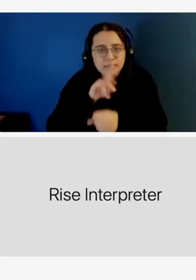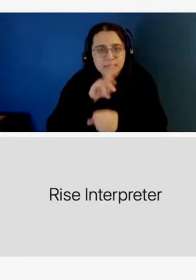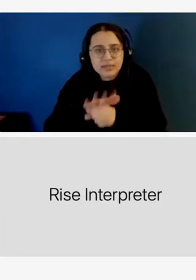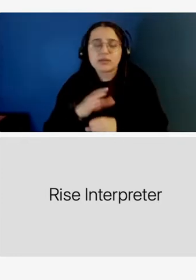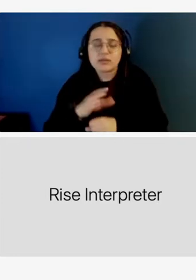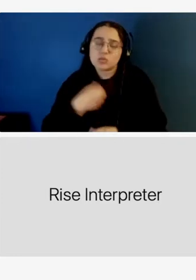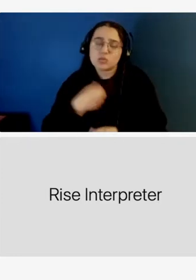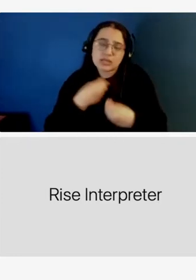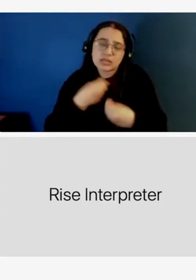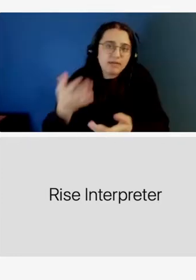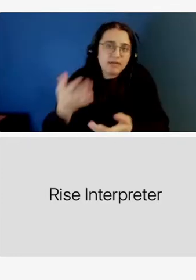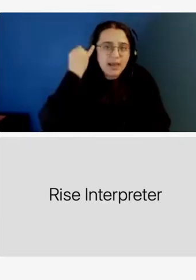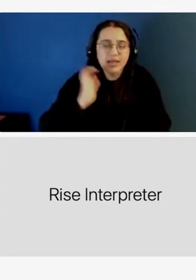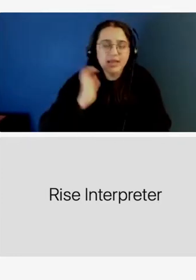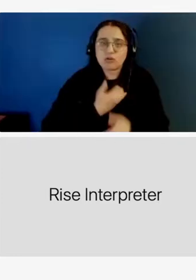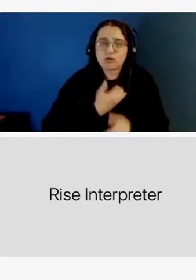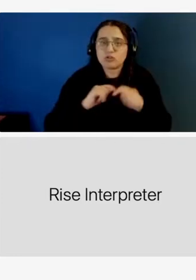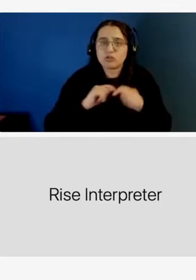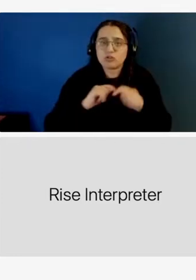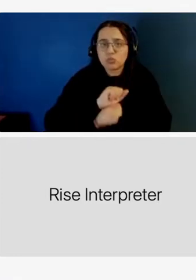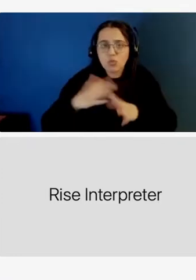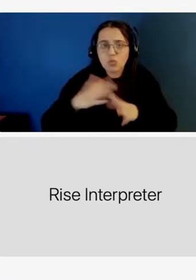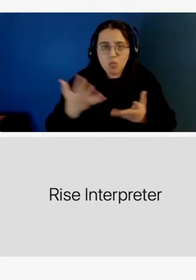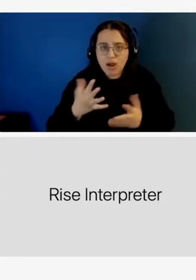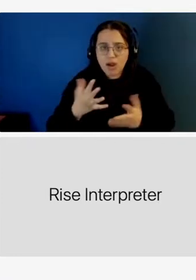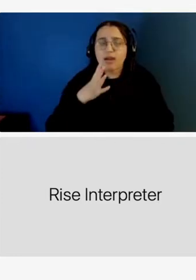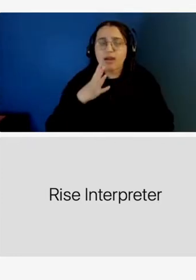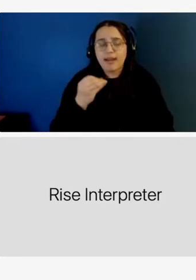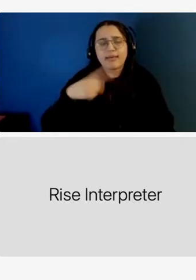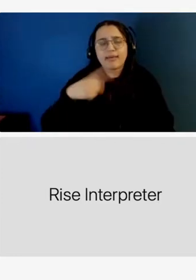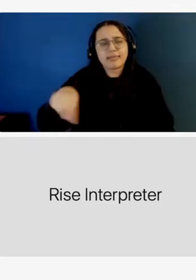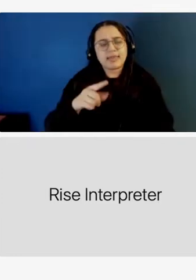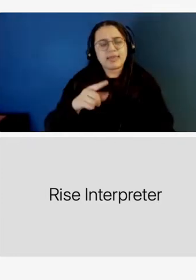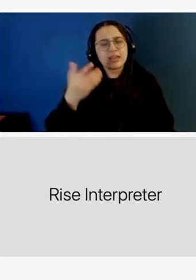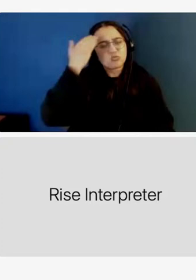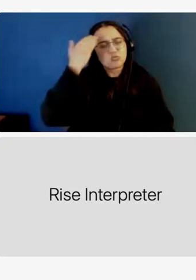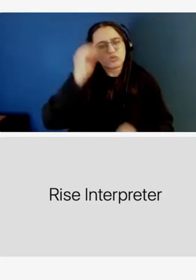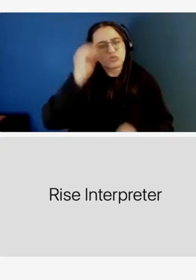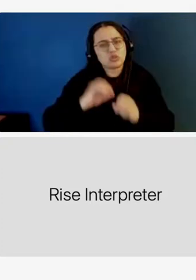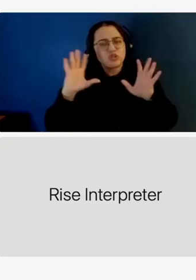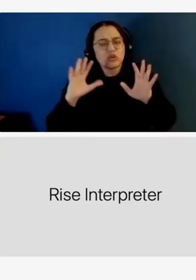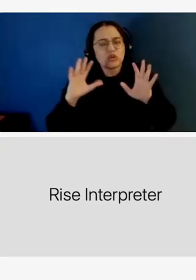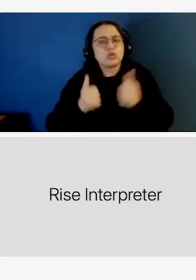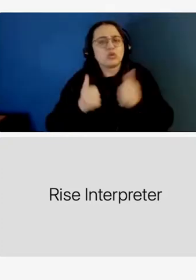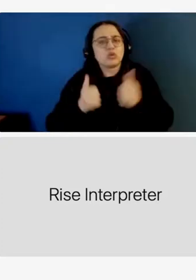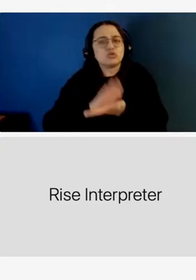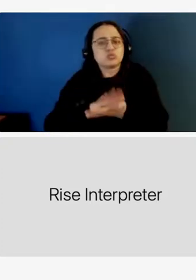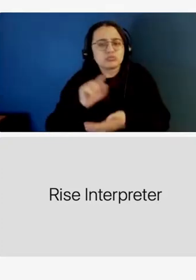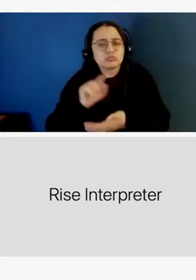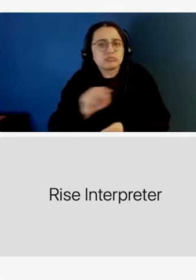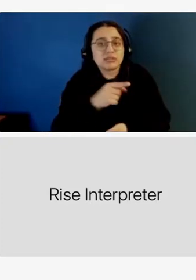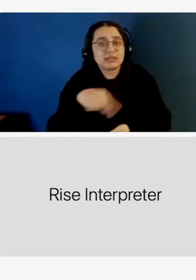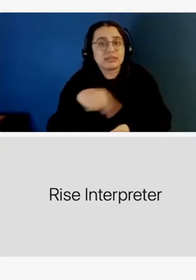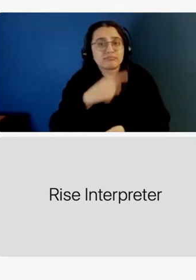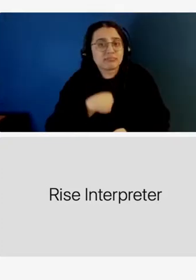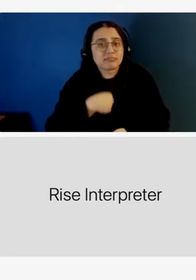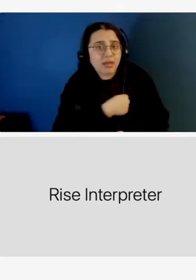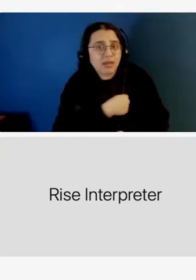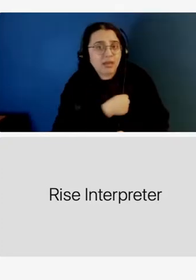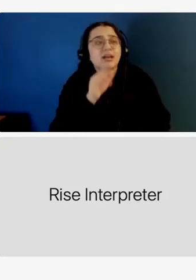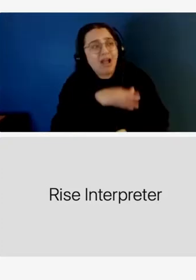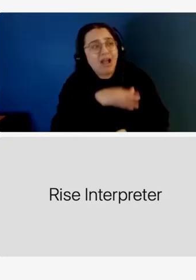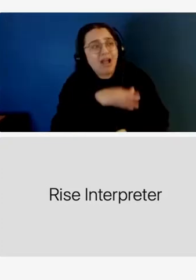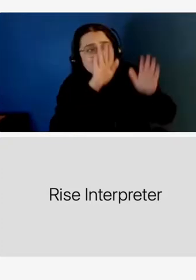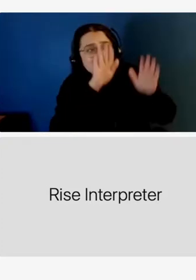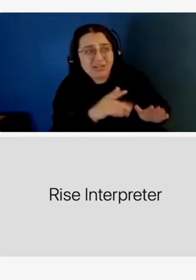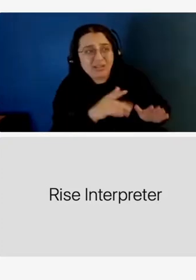they were all pretty clear, regardless of what school I was at, of this is great, we really like what you have done, but we need you to go back and we need the professional